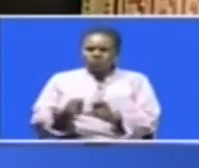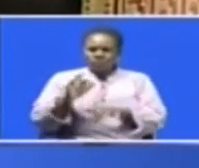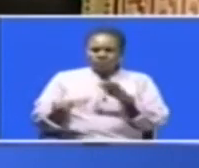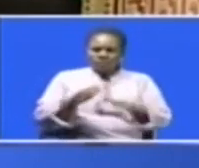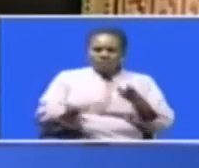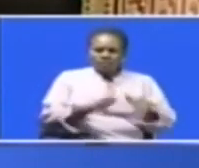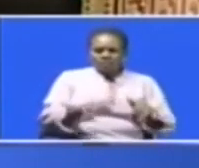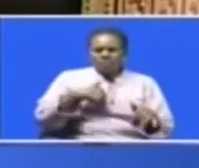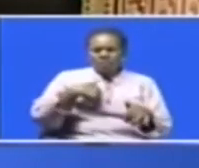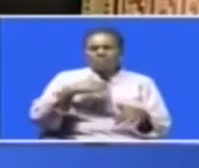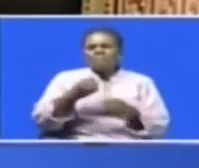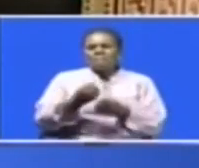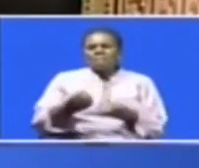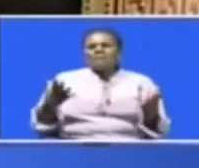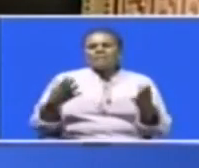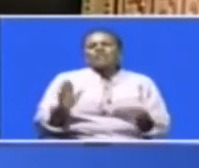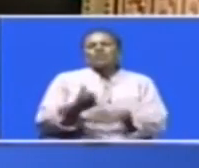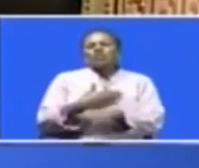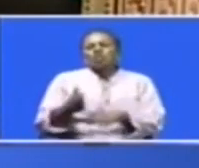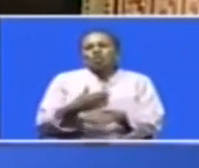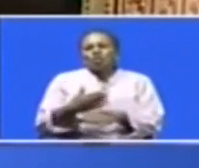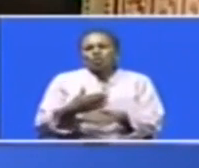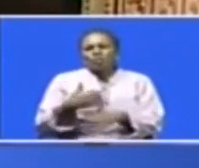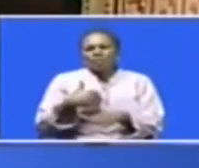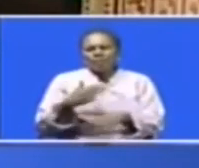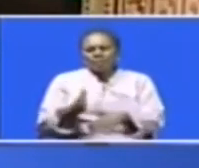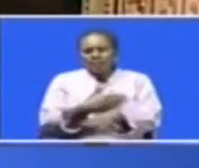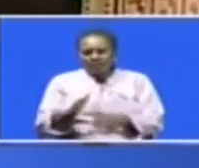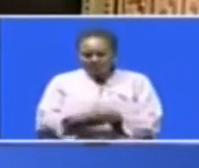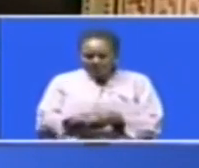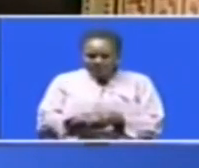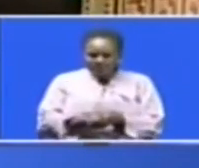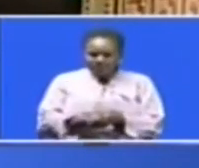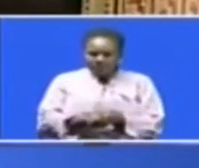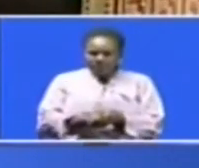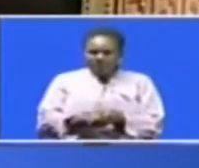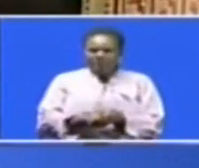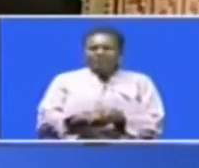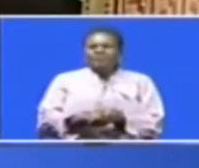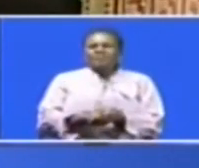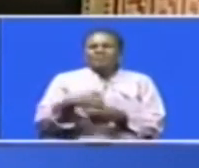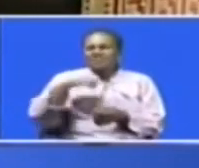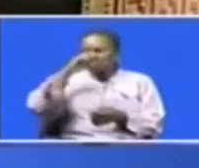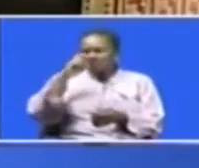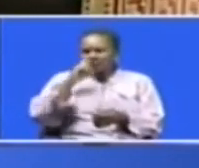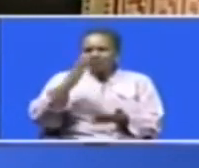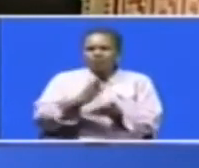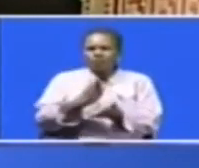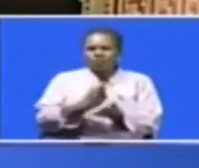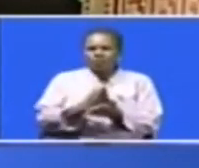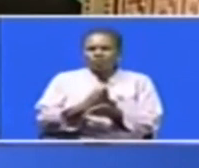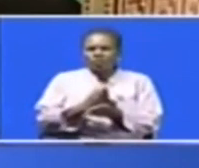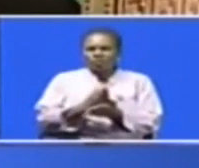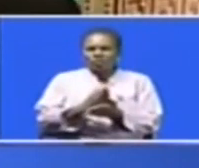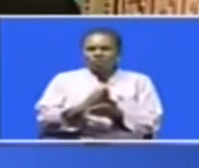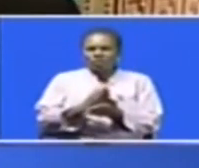to produce. So mainly for songwriting purposes. And I play harmonica. Okay. I'm really, really actually jealous have a harmonica, right now. I think. You do. I think I do. You